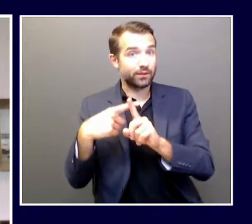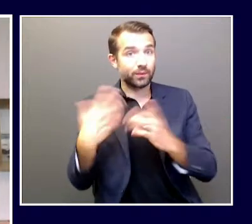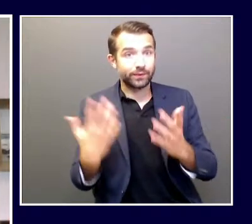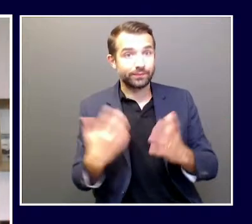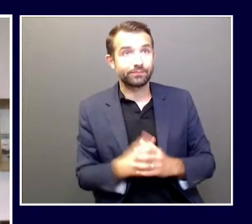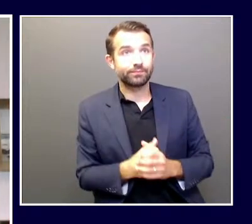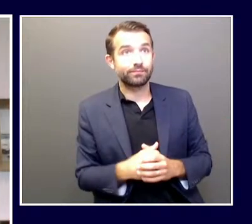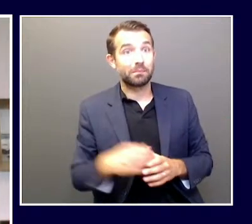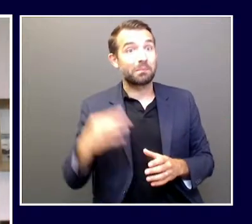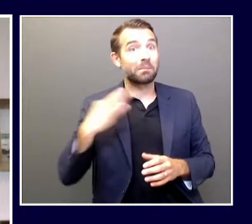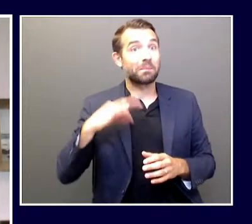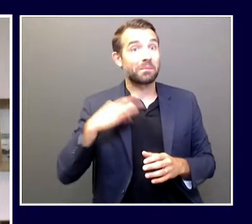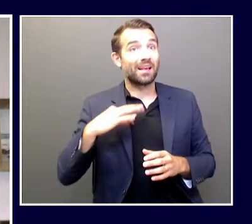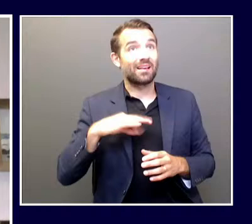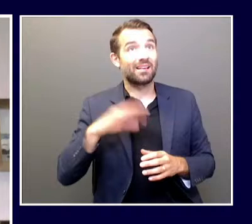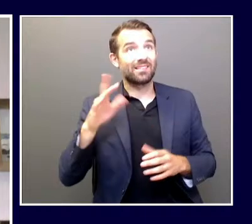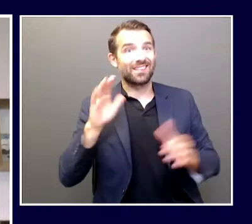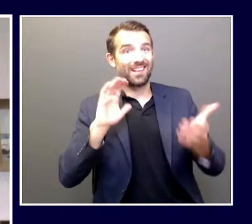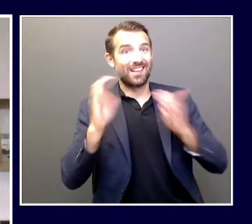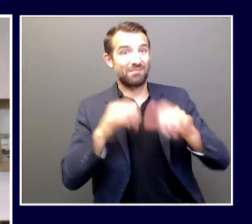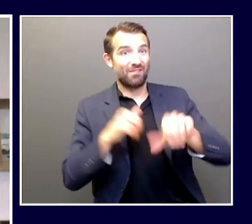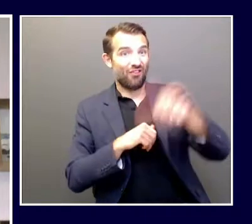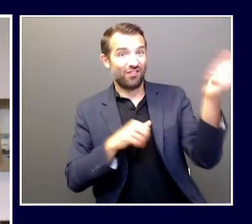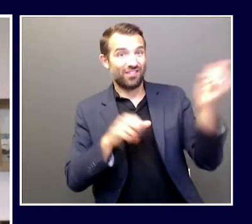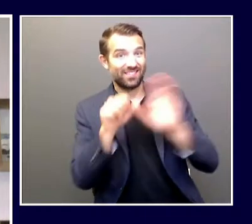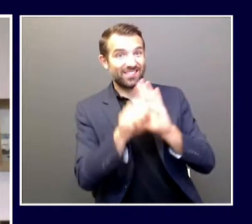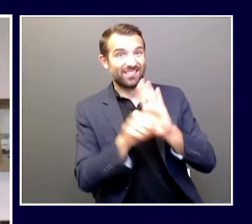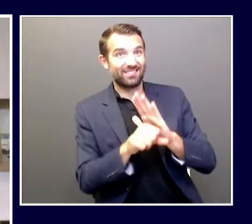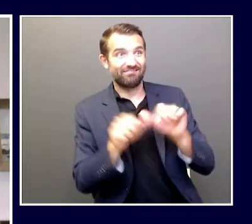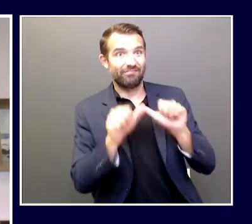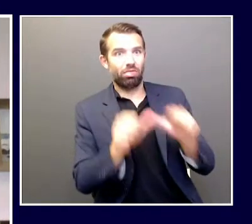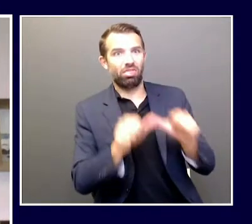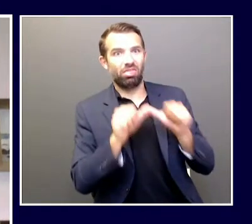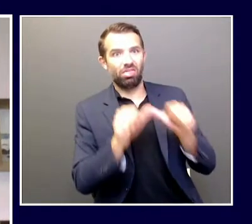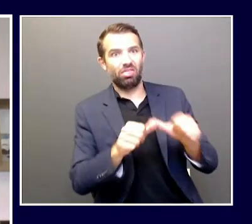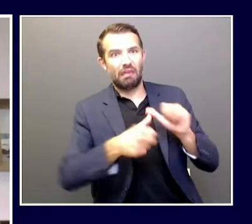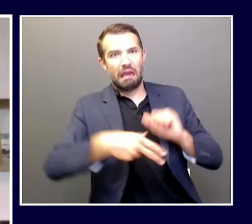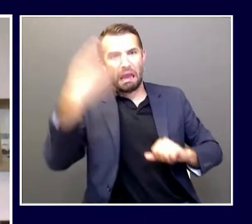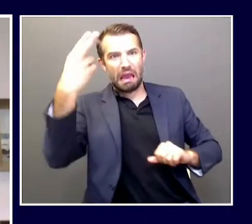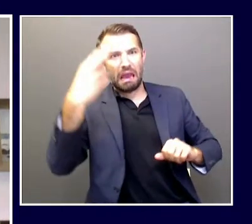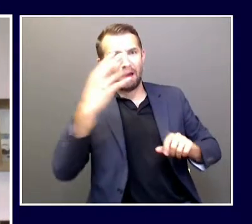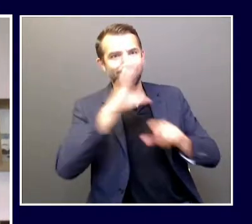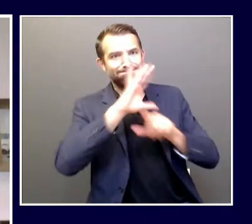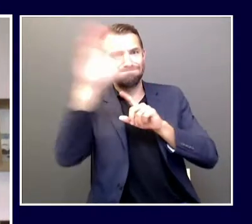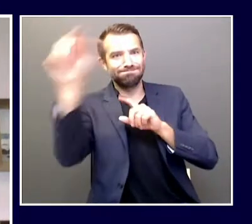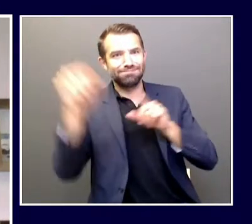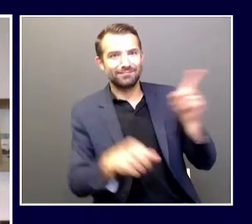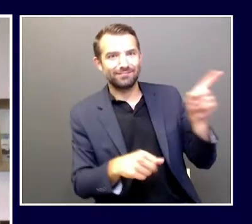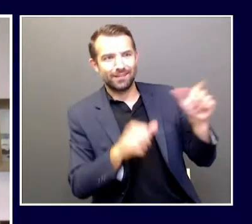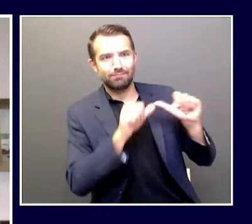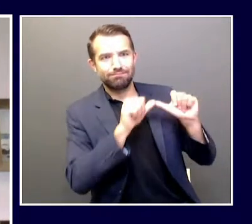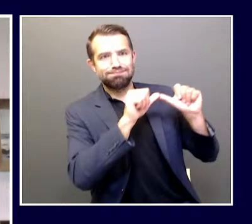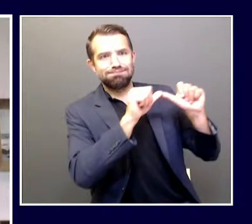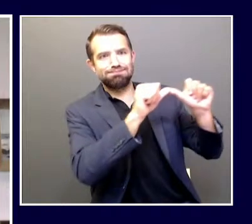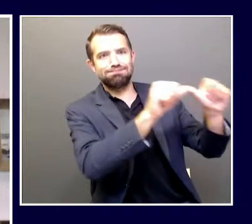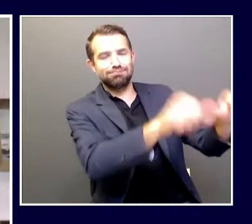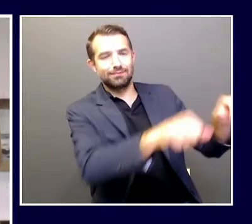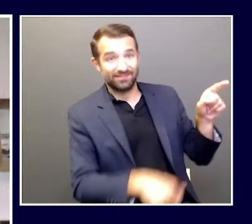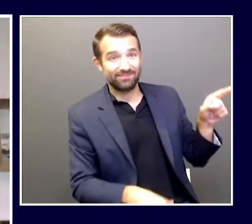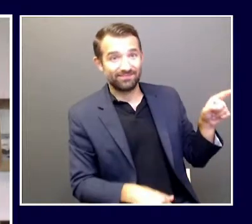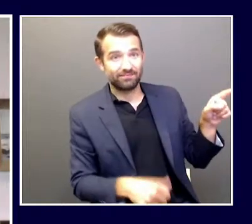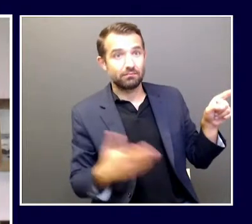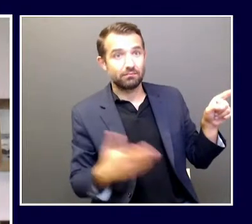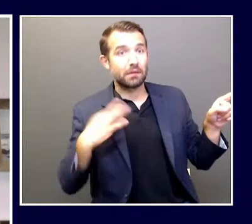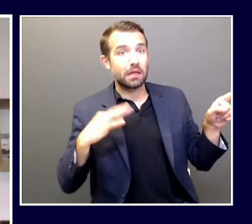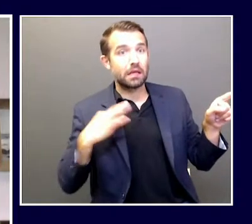have been solidly red, there are some places in Maine with lower risk than others. But that's perhaps a reach